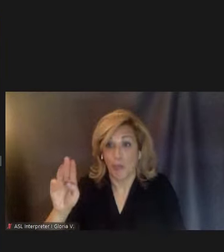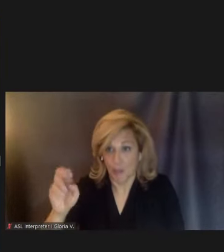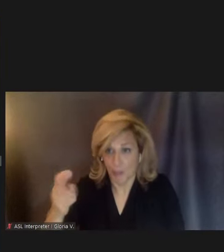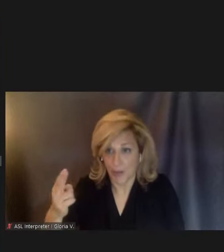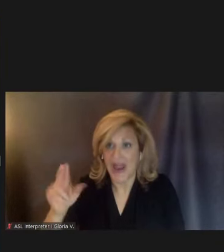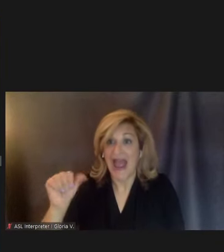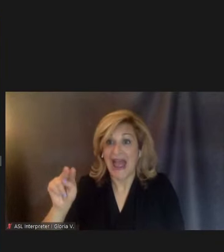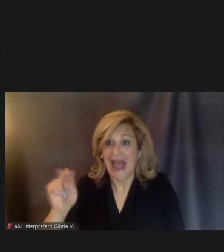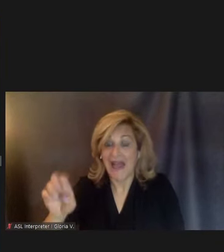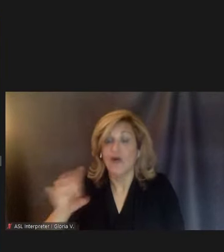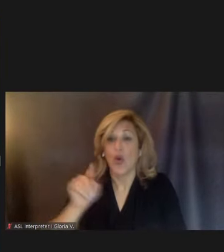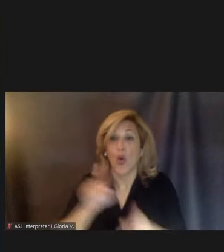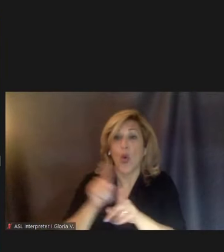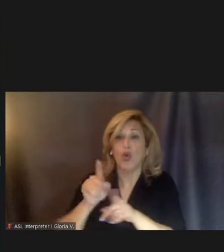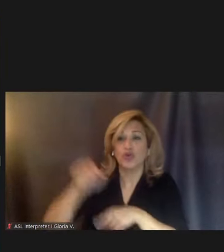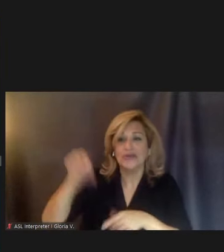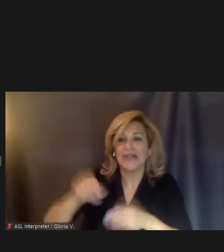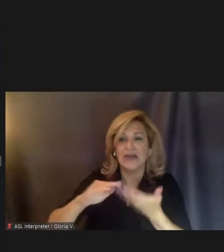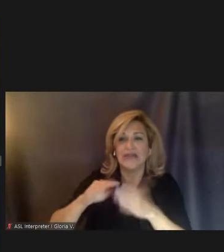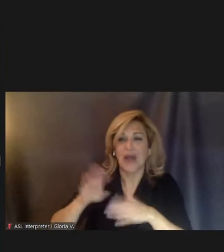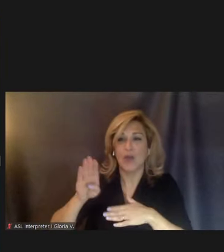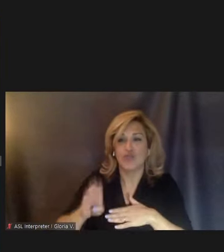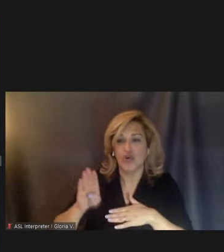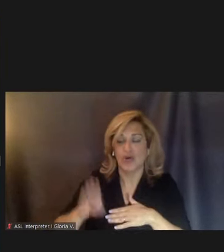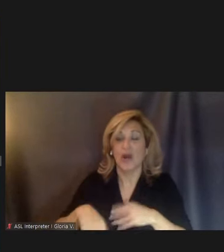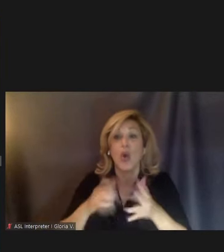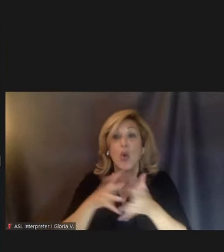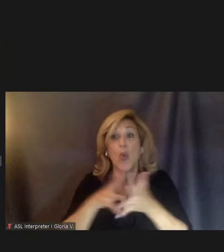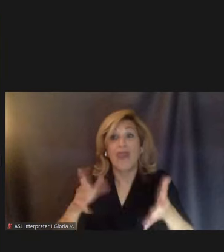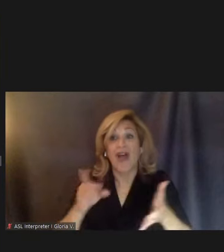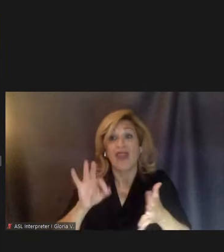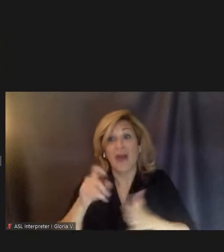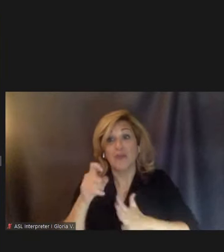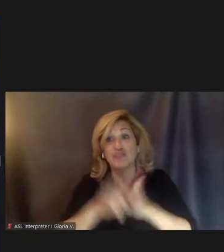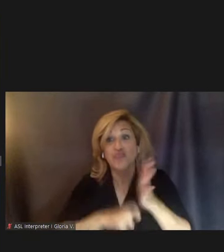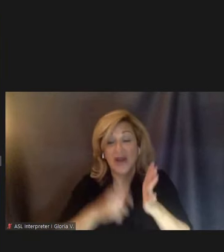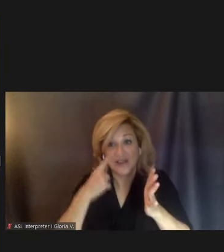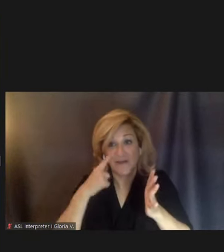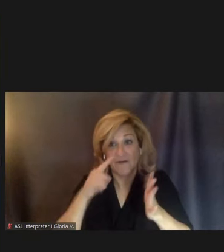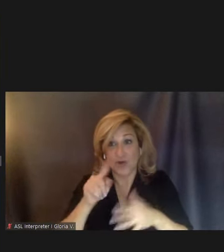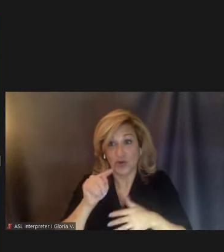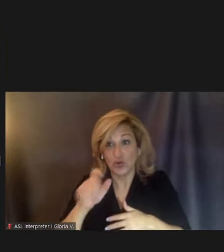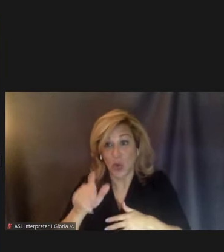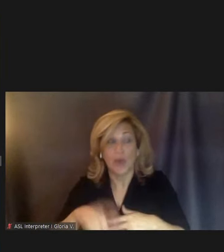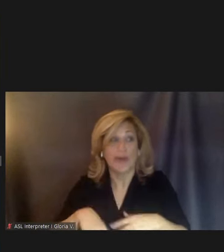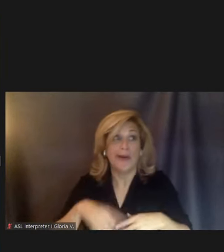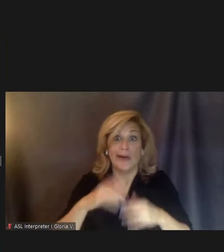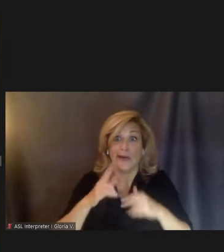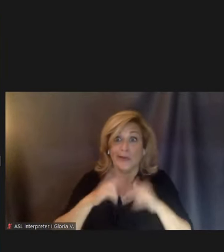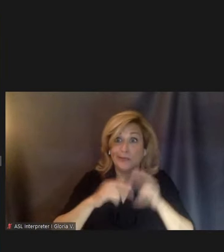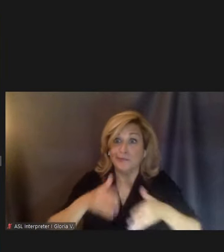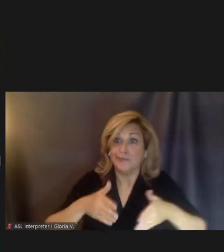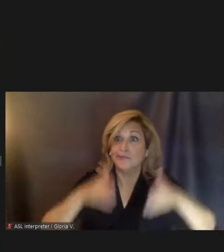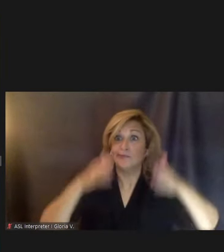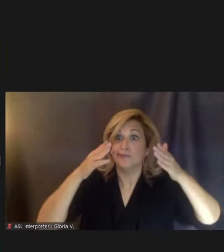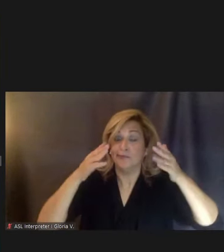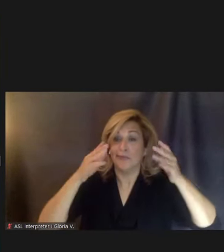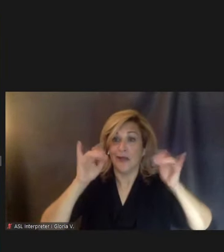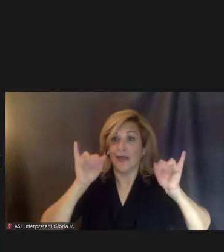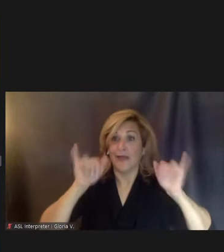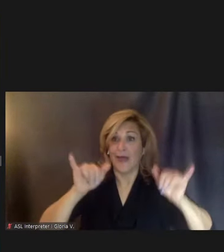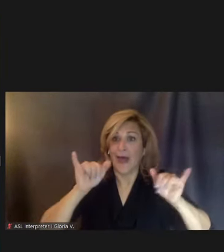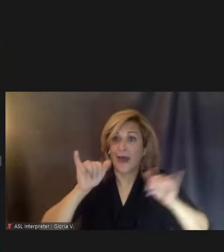downtown Brooklyn. Without congestion pricing, they said, planned new high-rise construction would make what was already